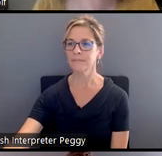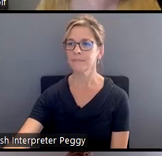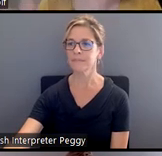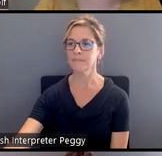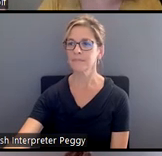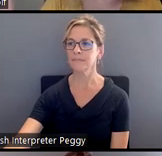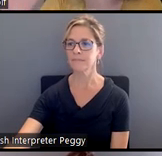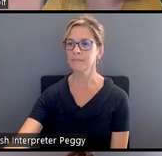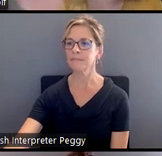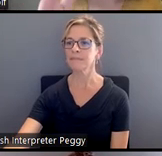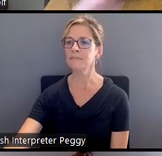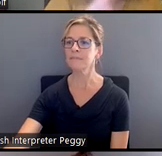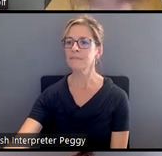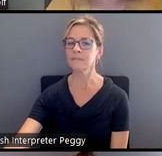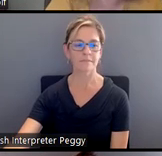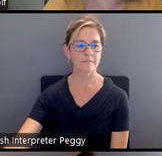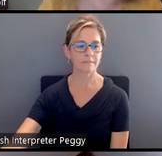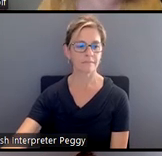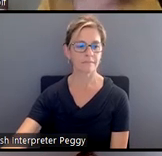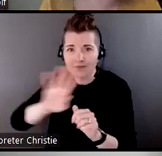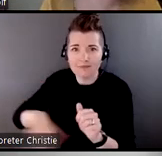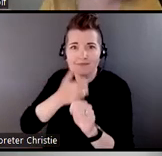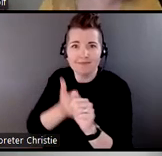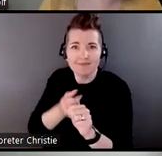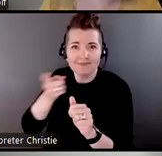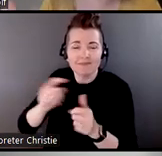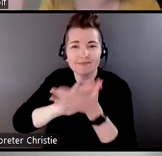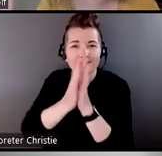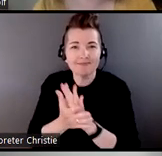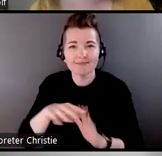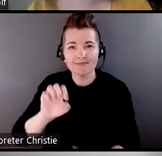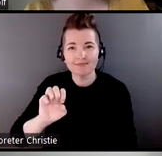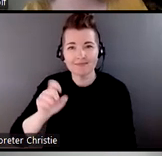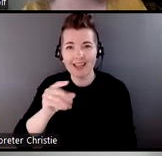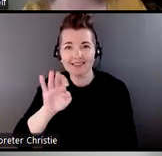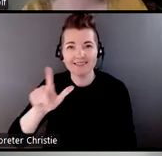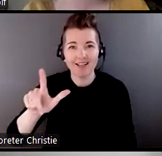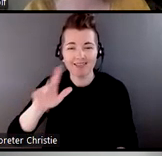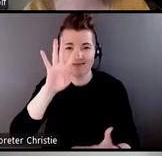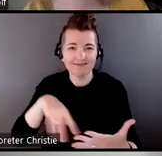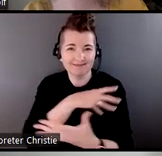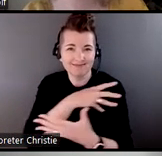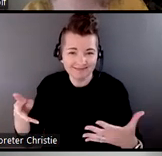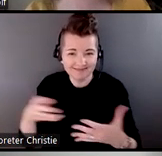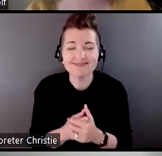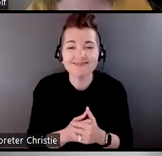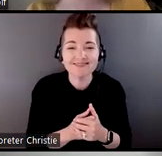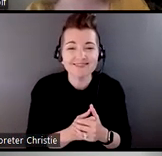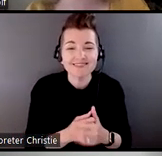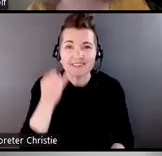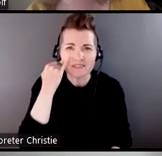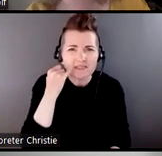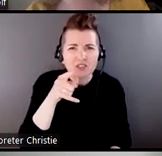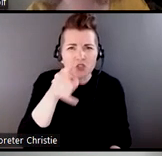a spreadsheet where you literally can back things up on an Excel spreadsheet. And okay, if I need 2 weeks to do that last part, that takes me back to